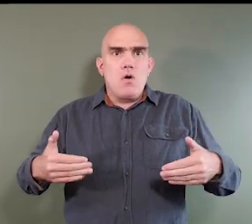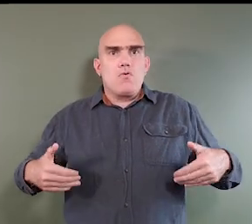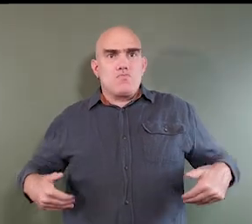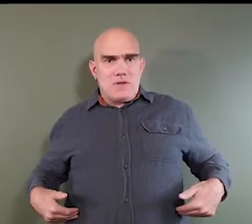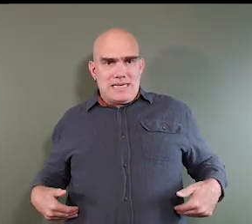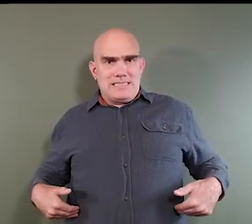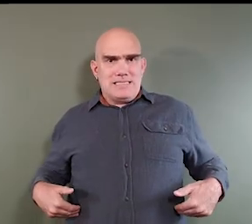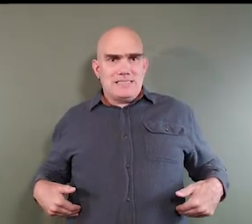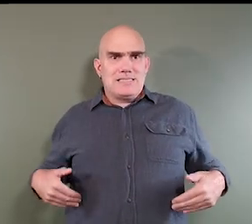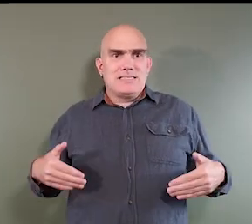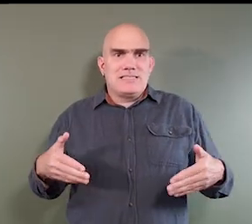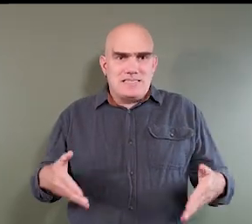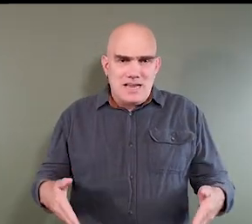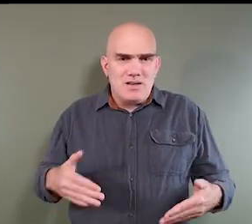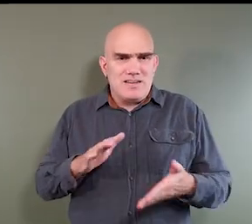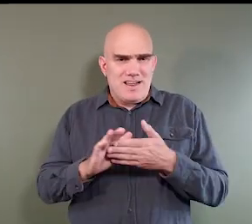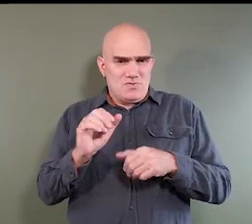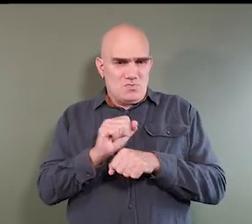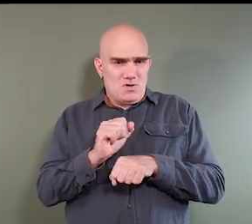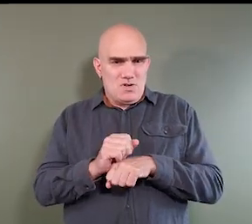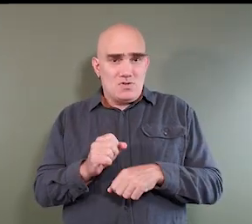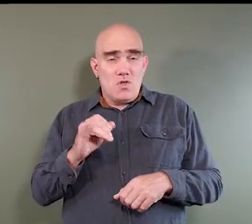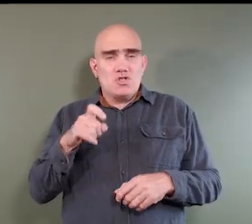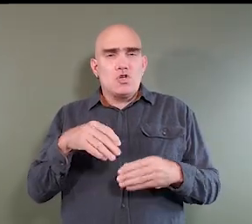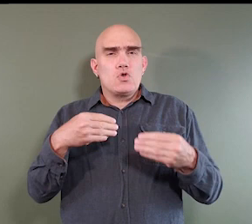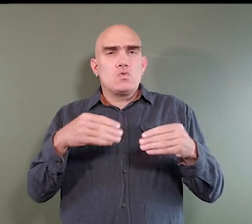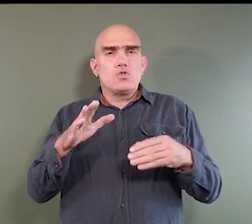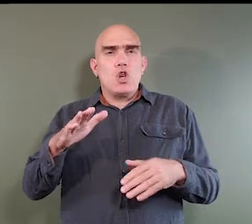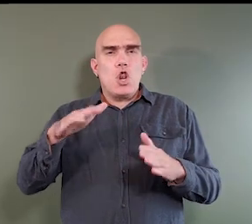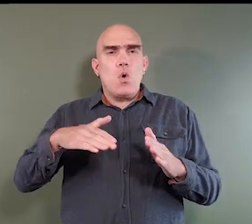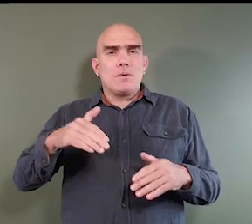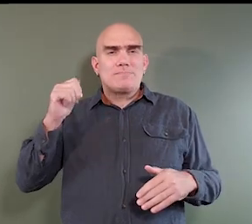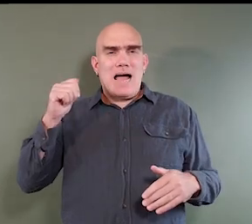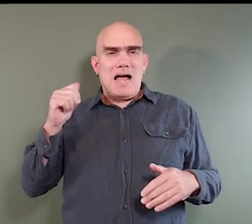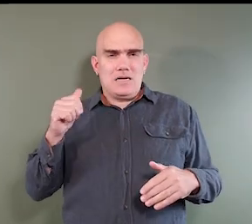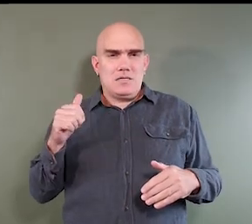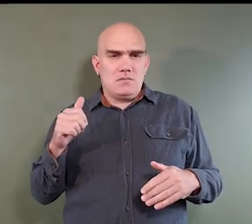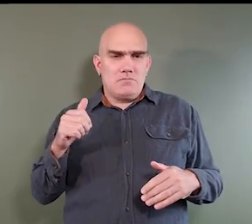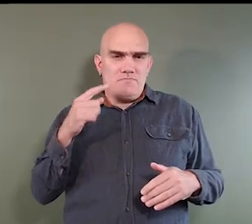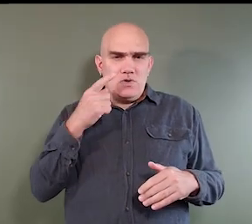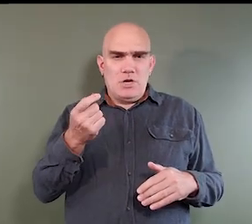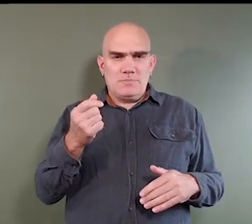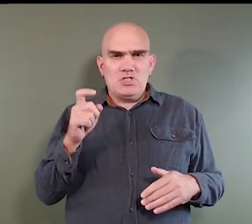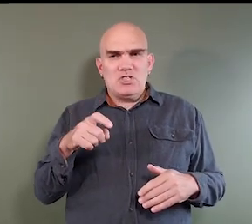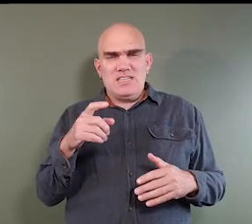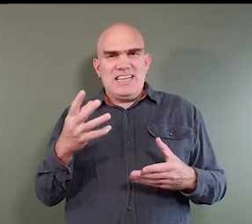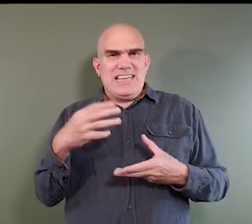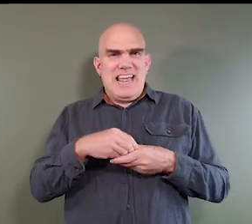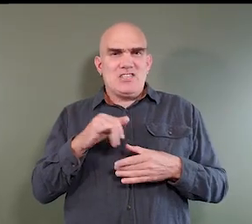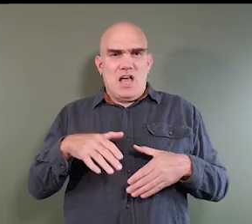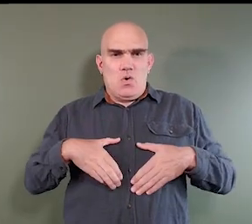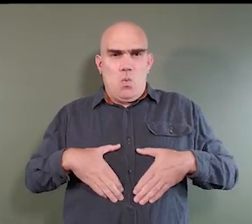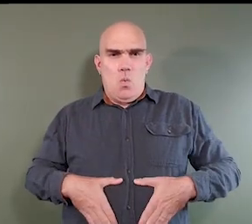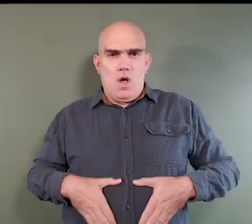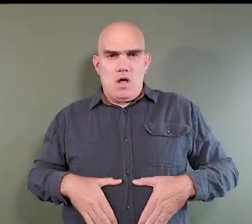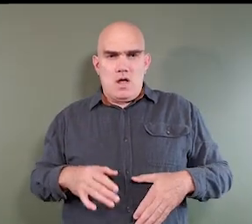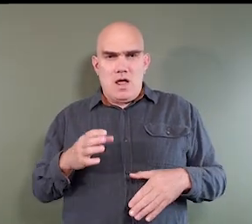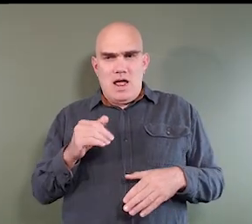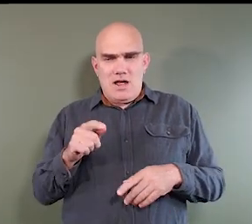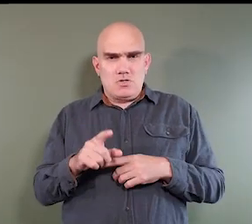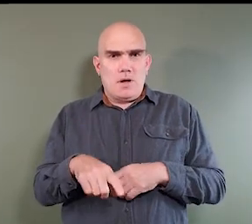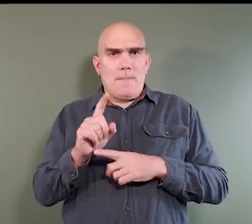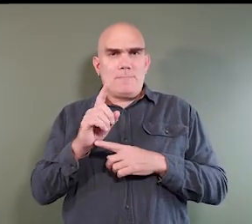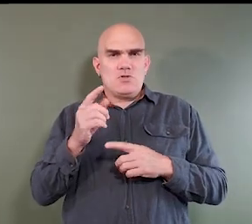waist. Nice work. So this should loosen up that lower back for you a little bit. It should engage that core as you come up. Try to think